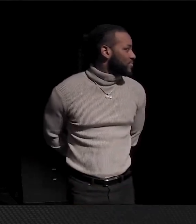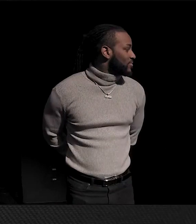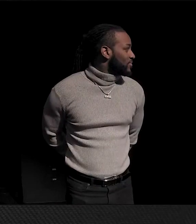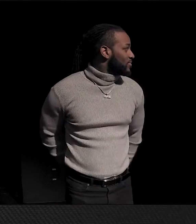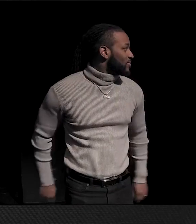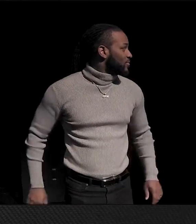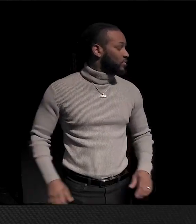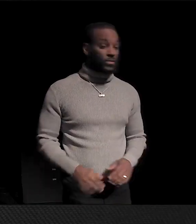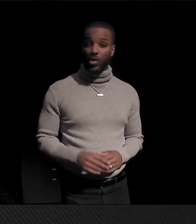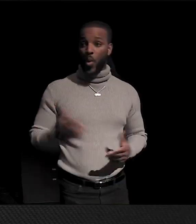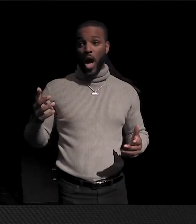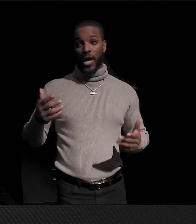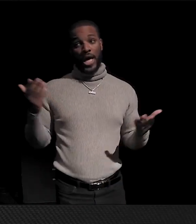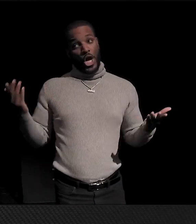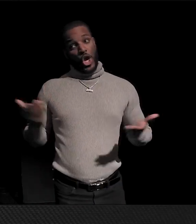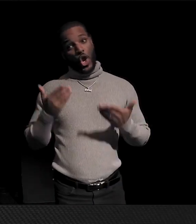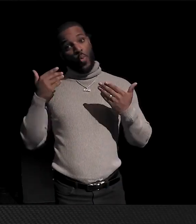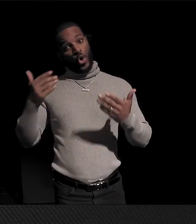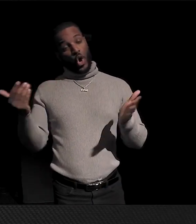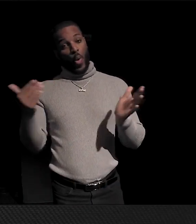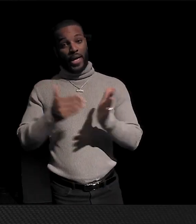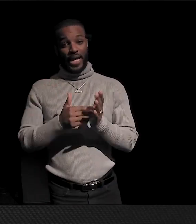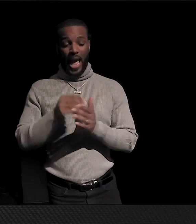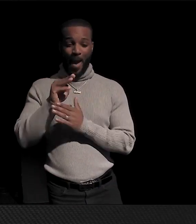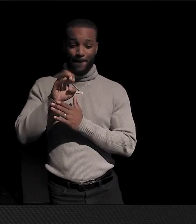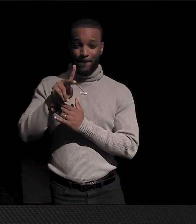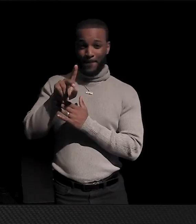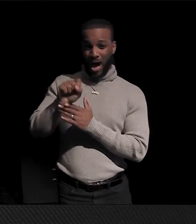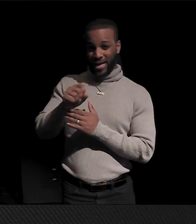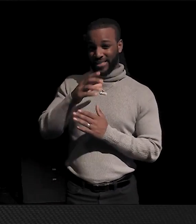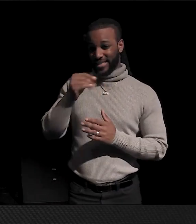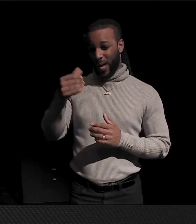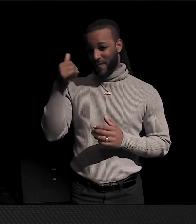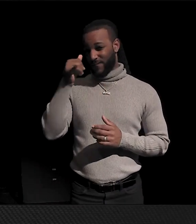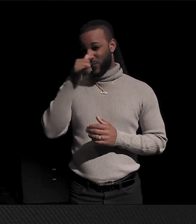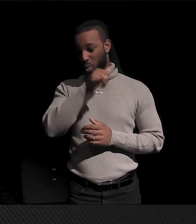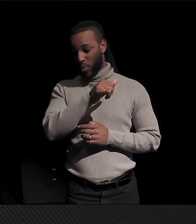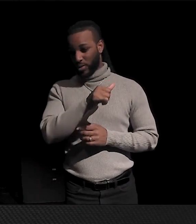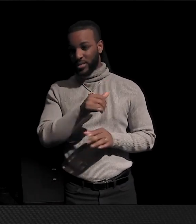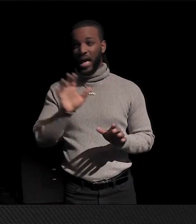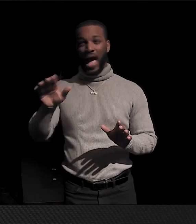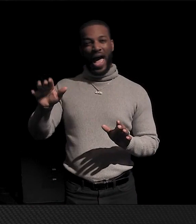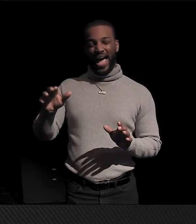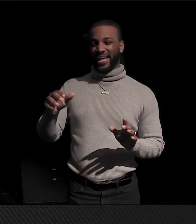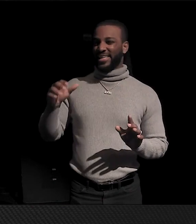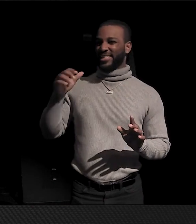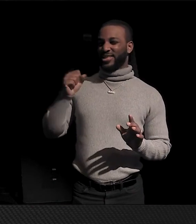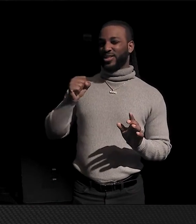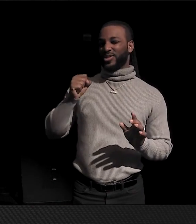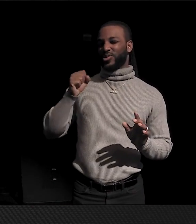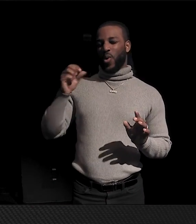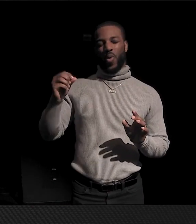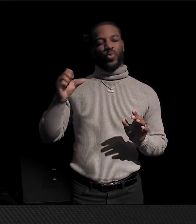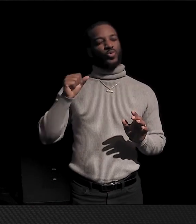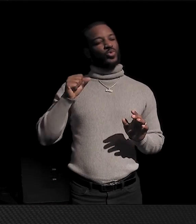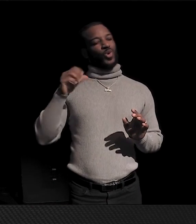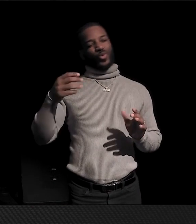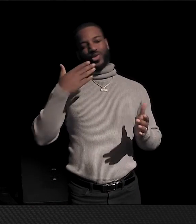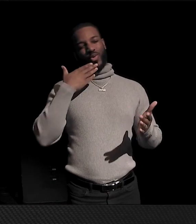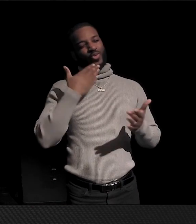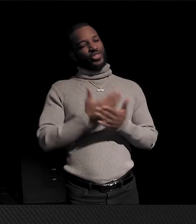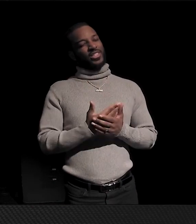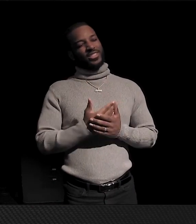Well, here we go again. Monks and Fools. Yes. Hey, this is so, so, so